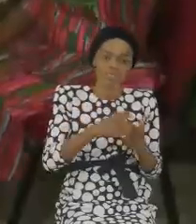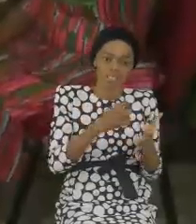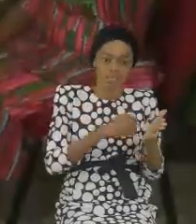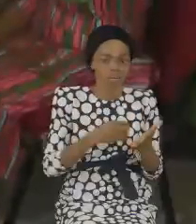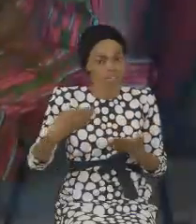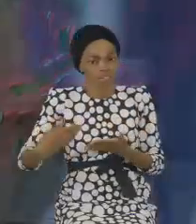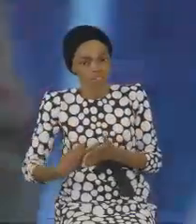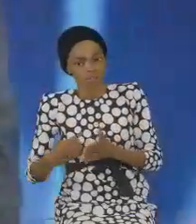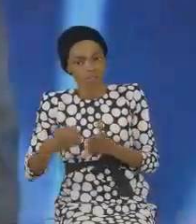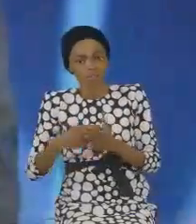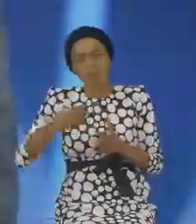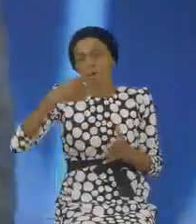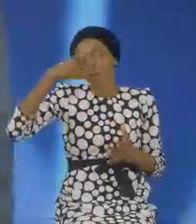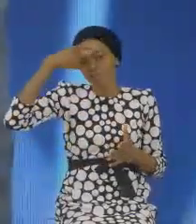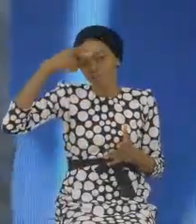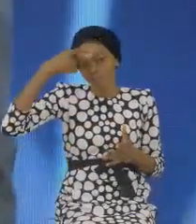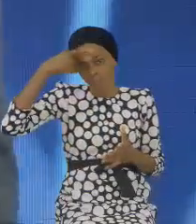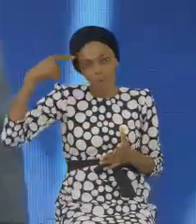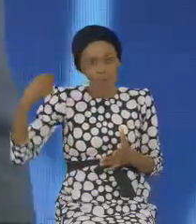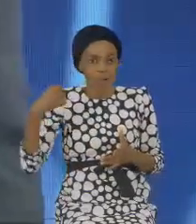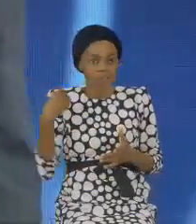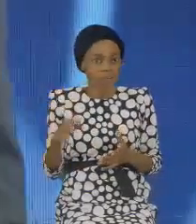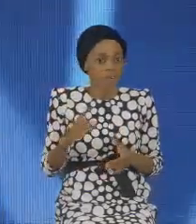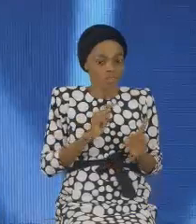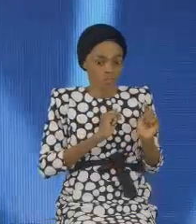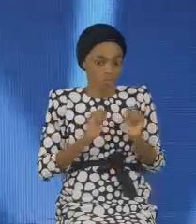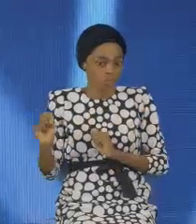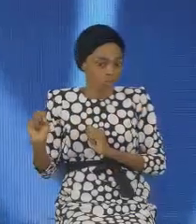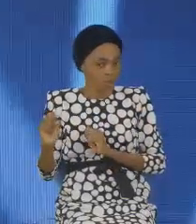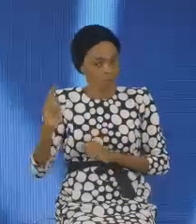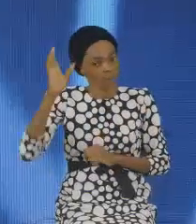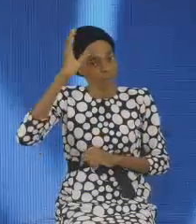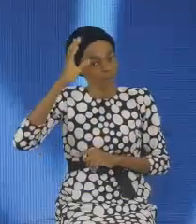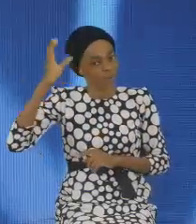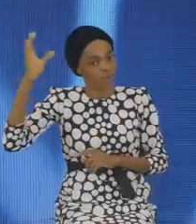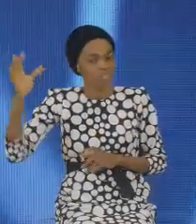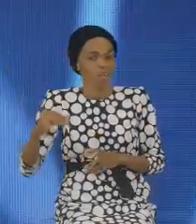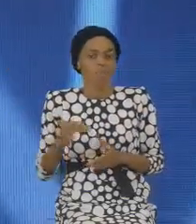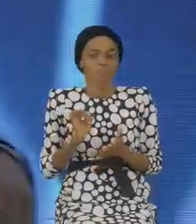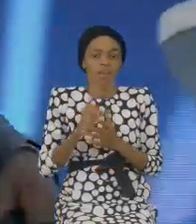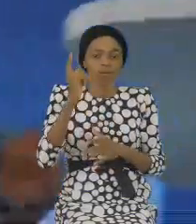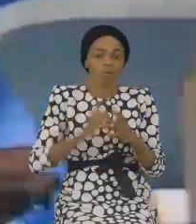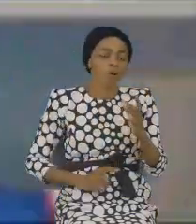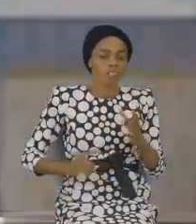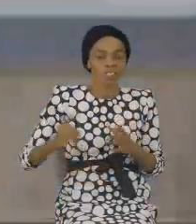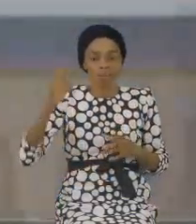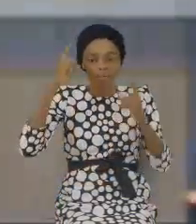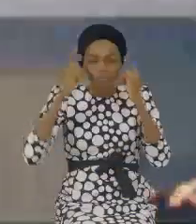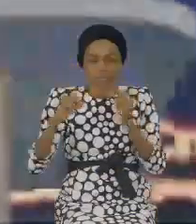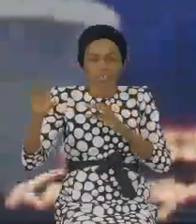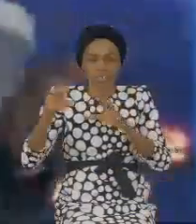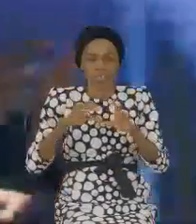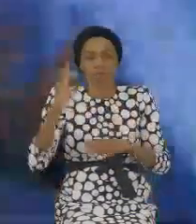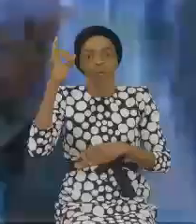time, because of the transferable concept, that what Moses did for the children of Israel, what are we to